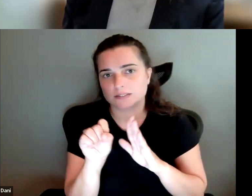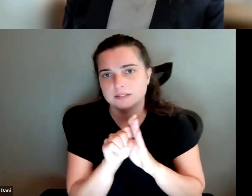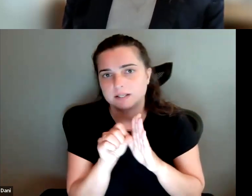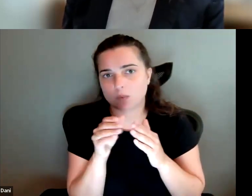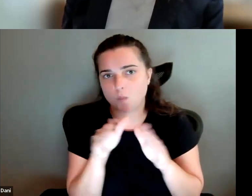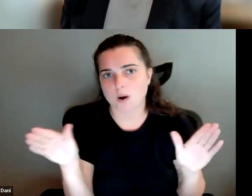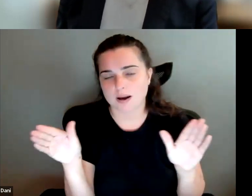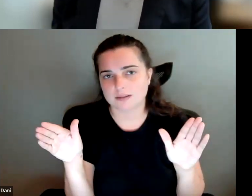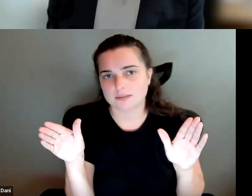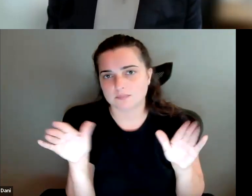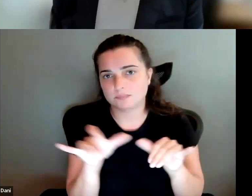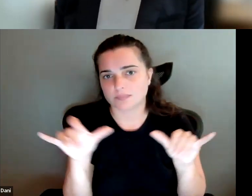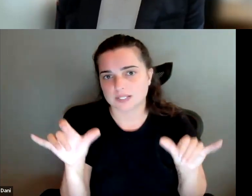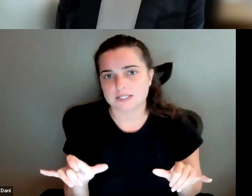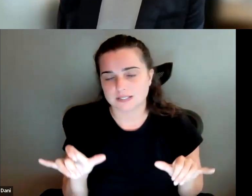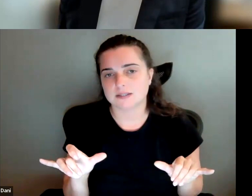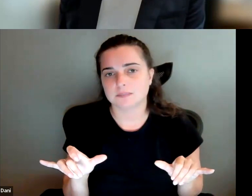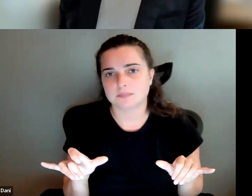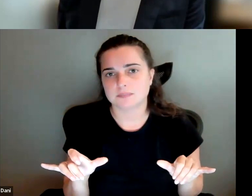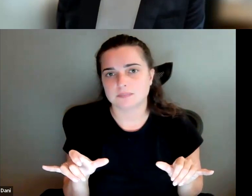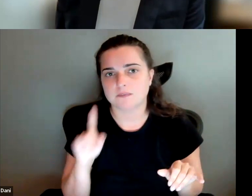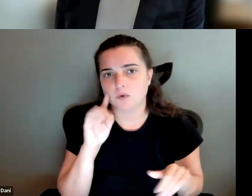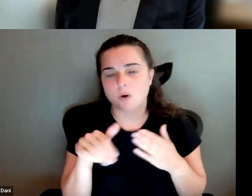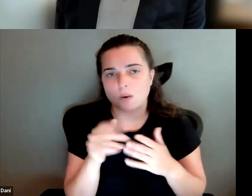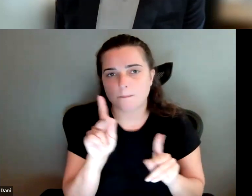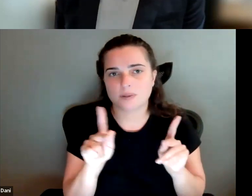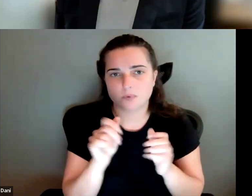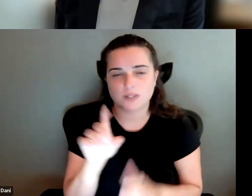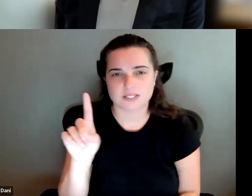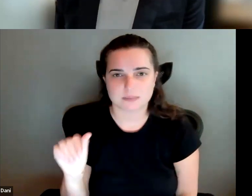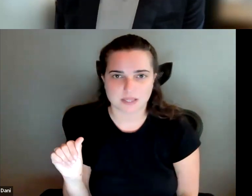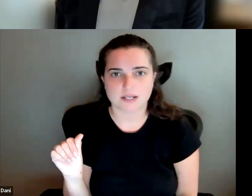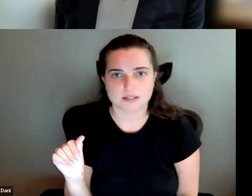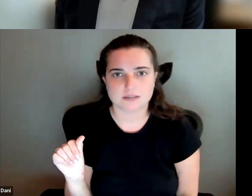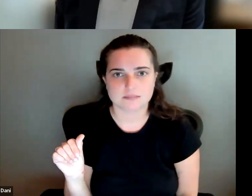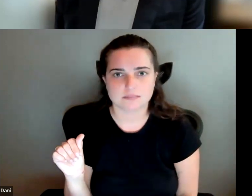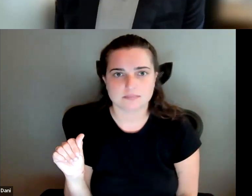disabilities. Just going to the duration that was difficult.